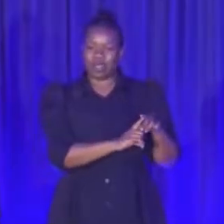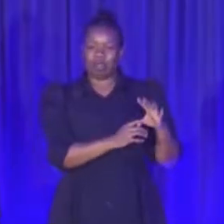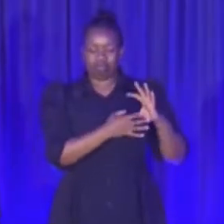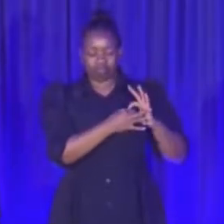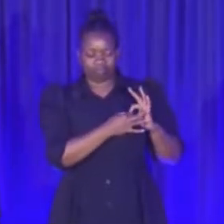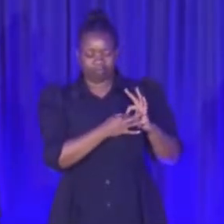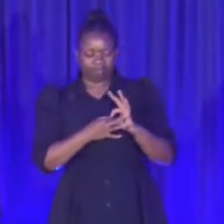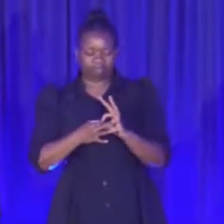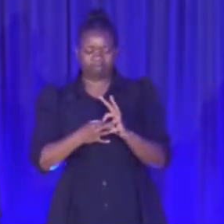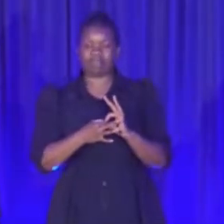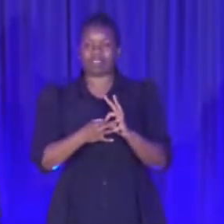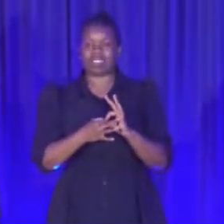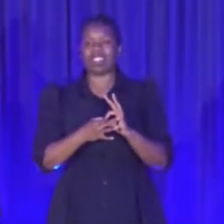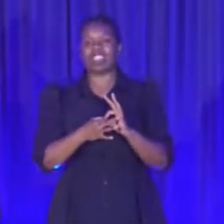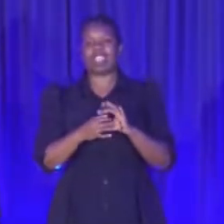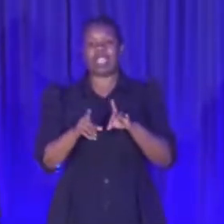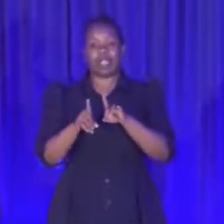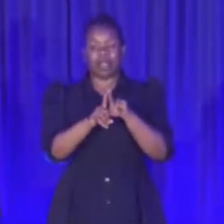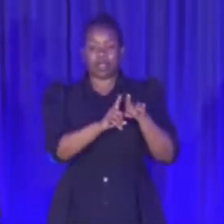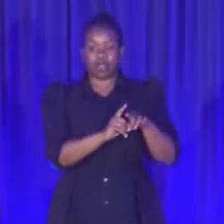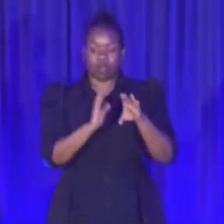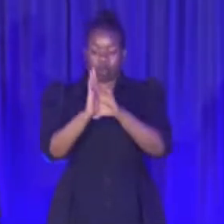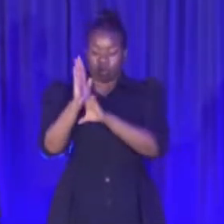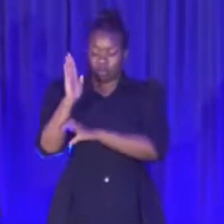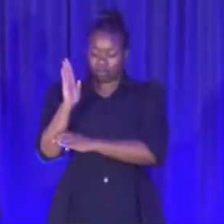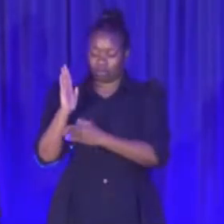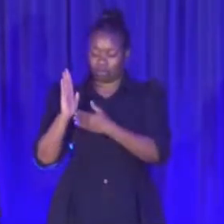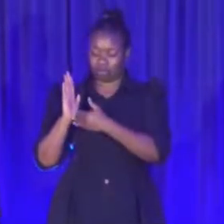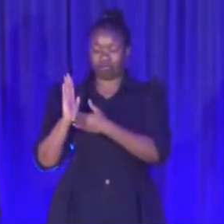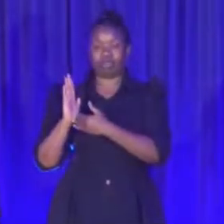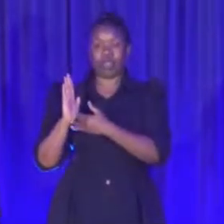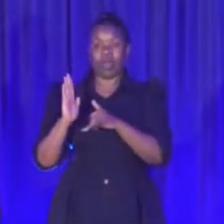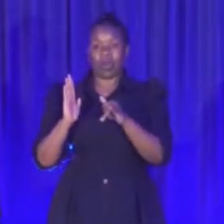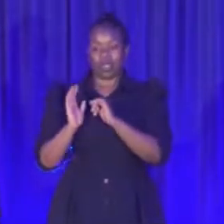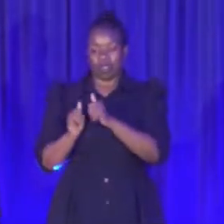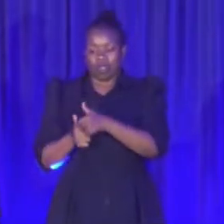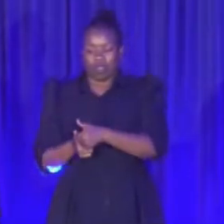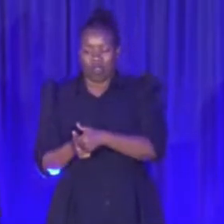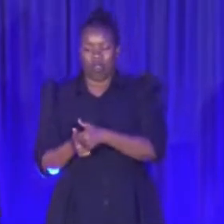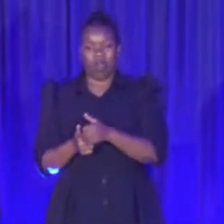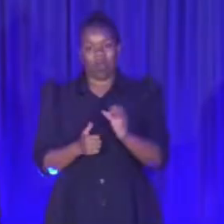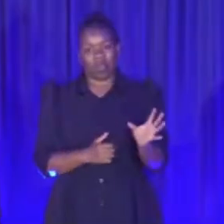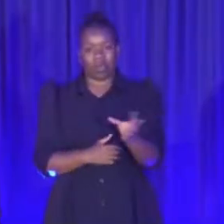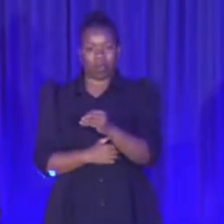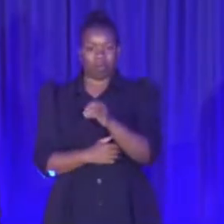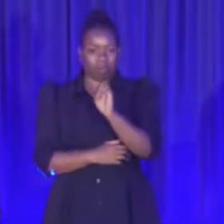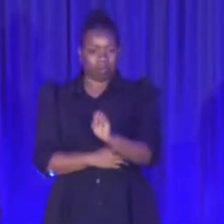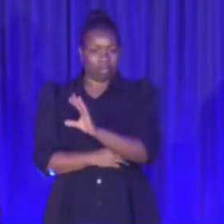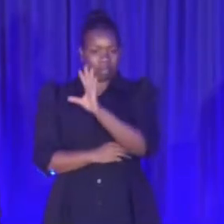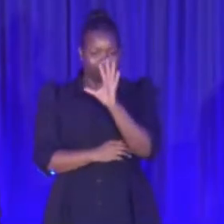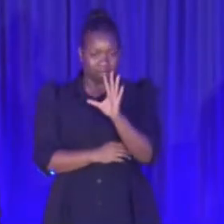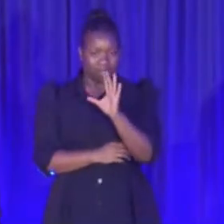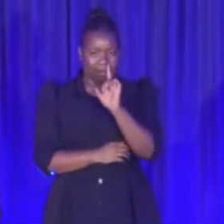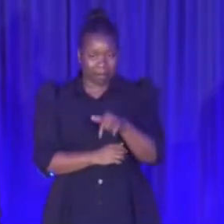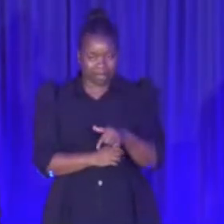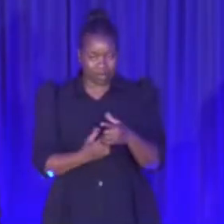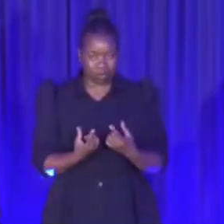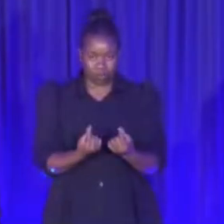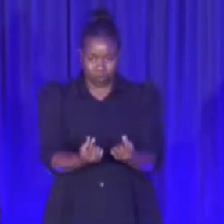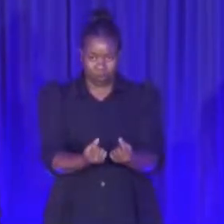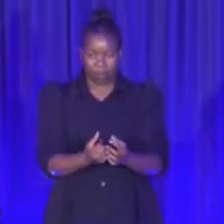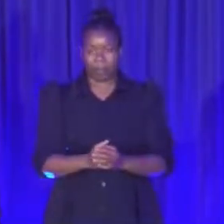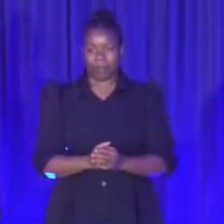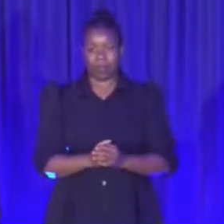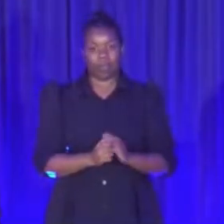commitment and a constitutional promise that every South African counts and that